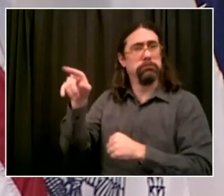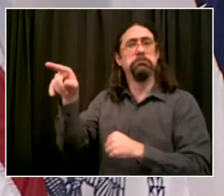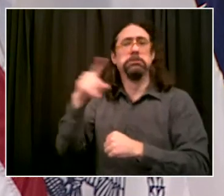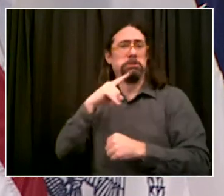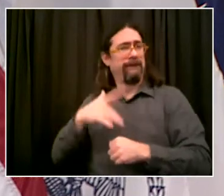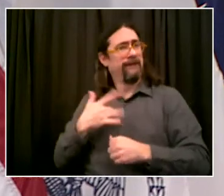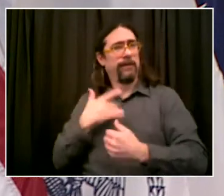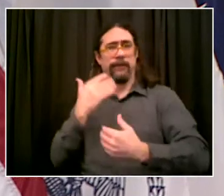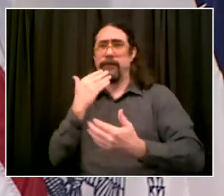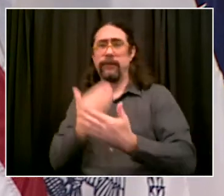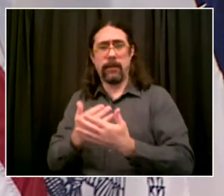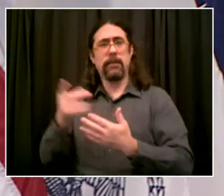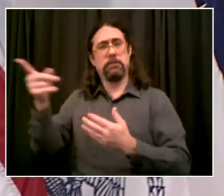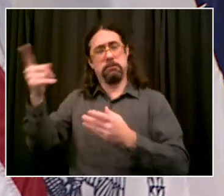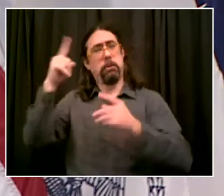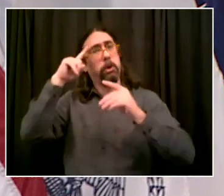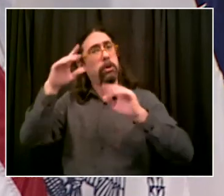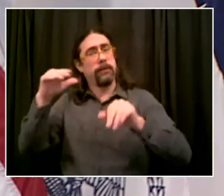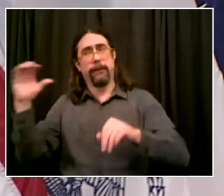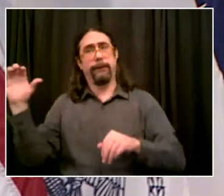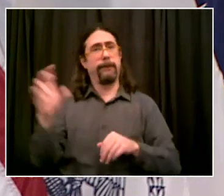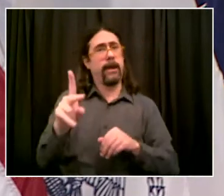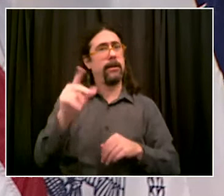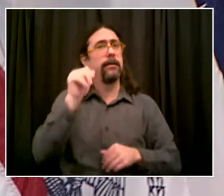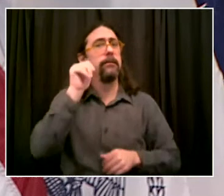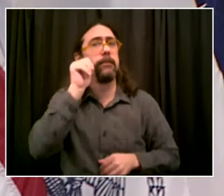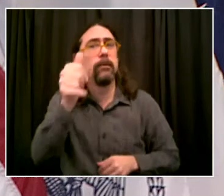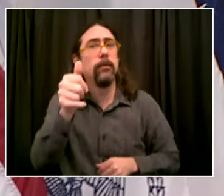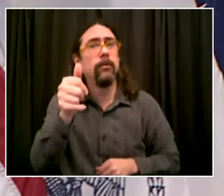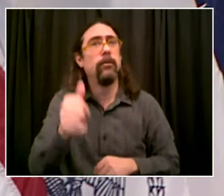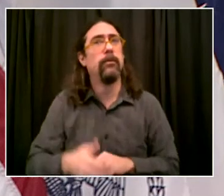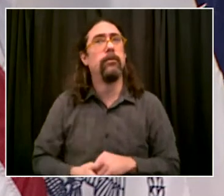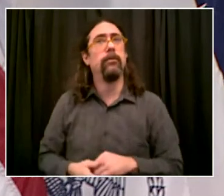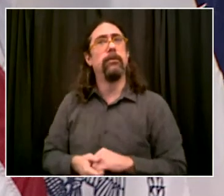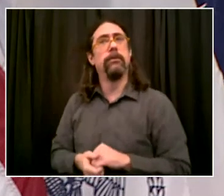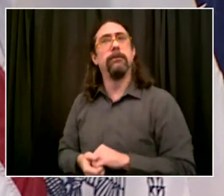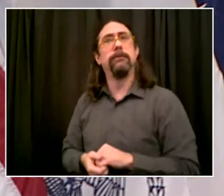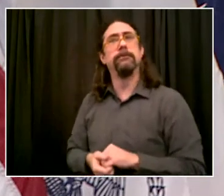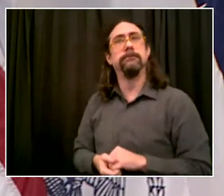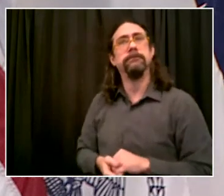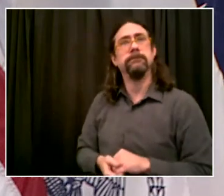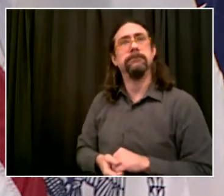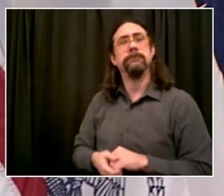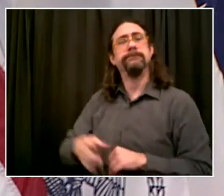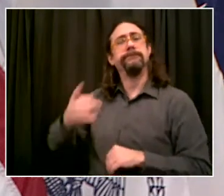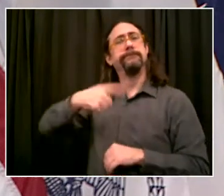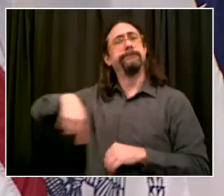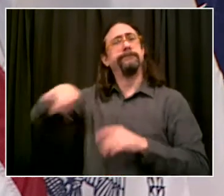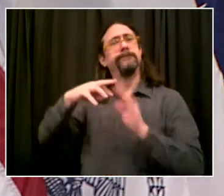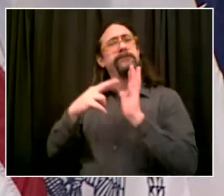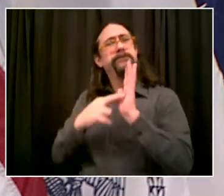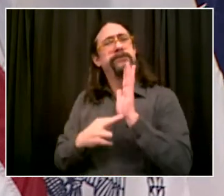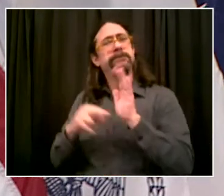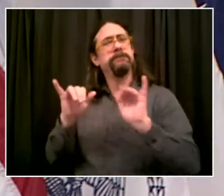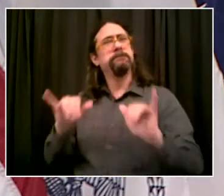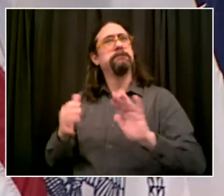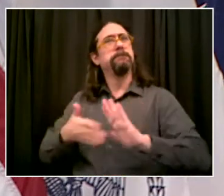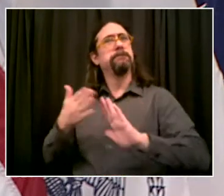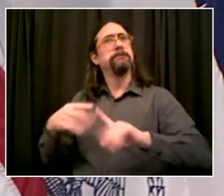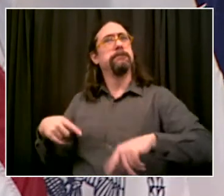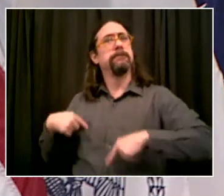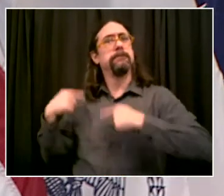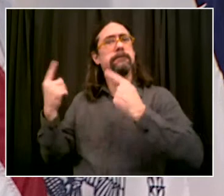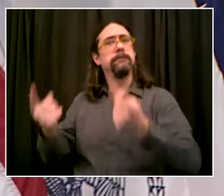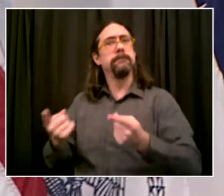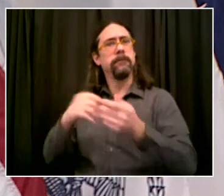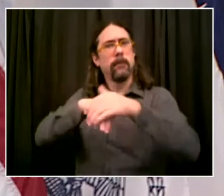but they work. And obviously the real solution here is to get everyone vaccinated. And as soon as we get that supply, that's